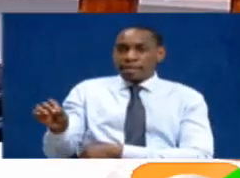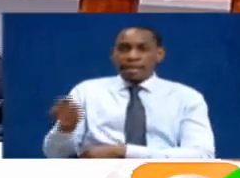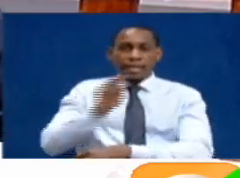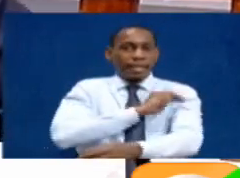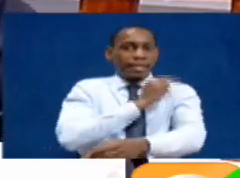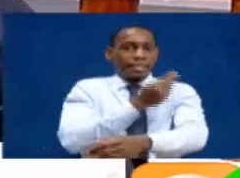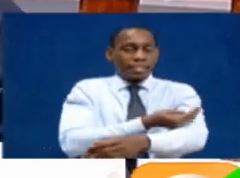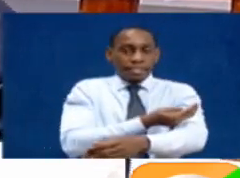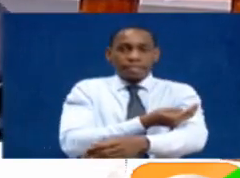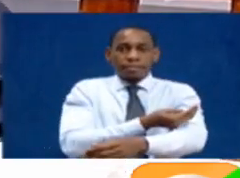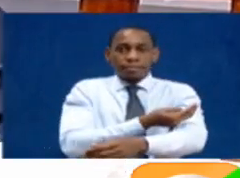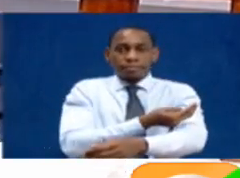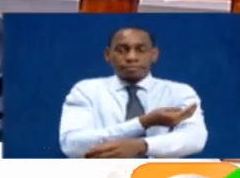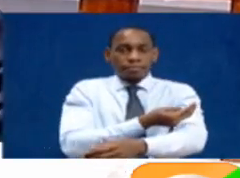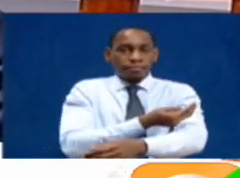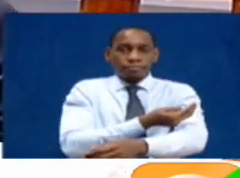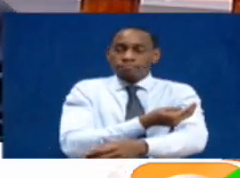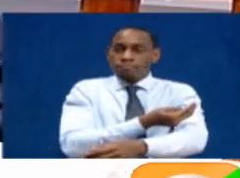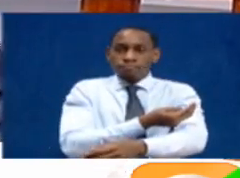Nigeria,